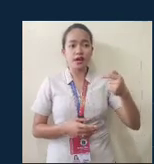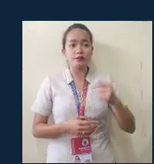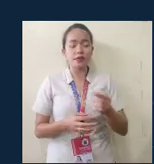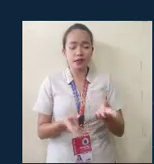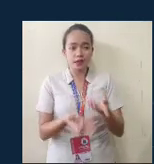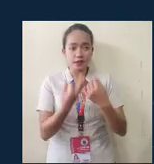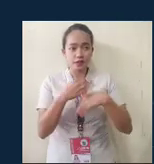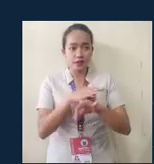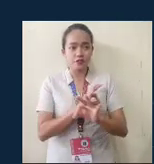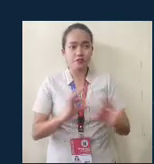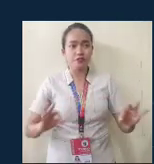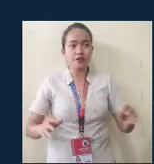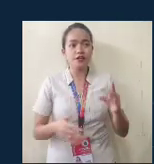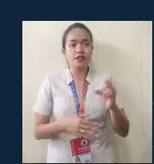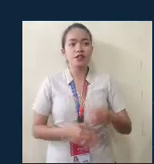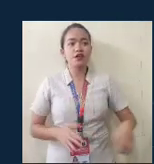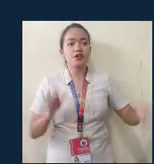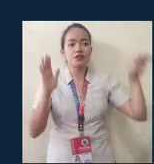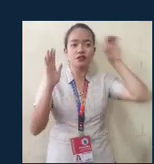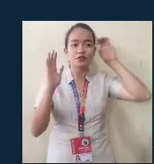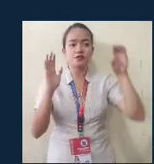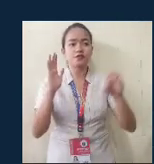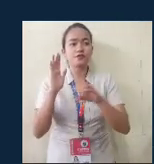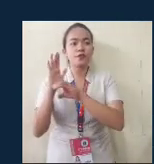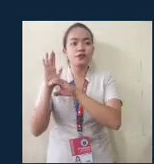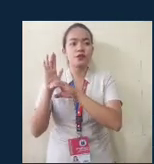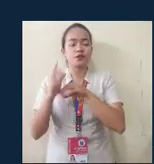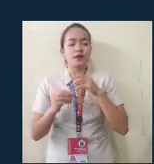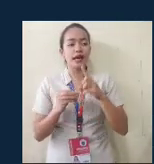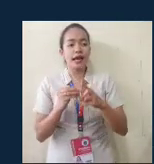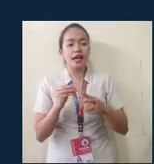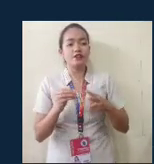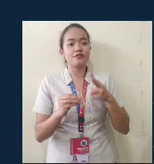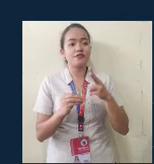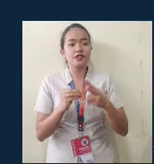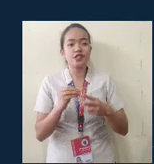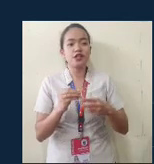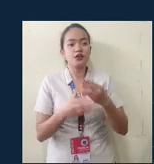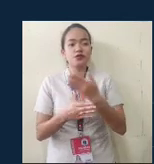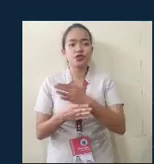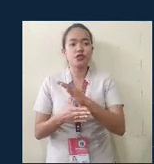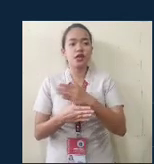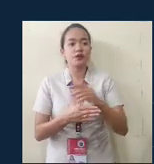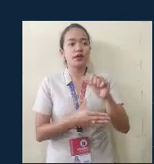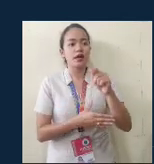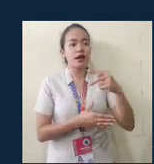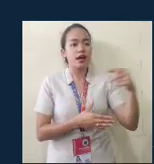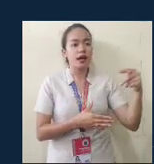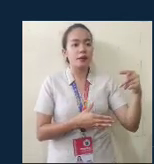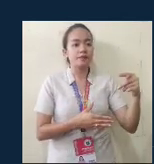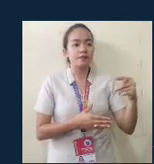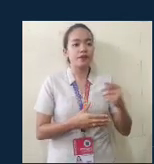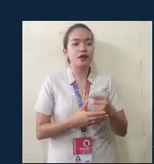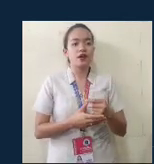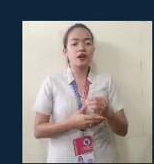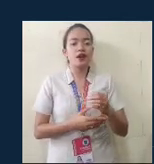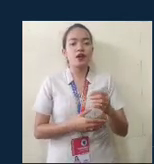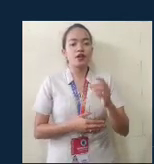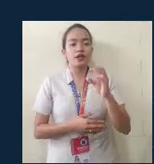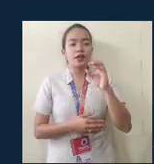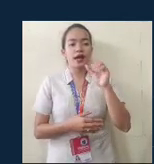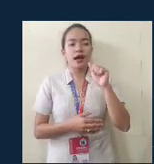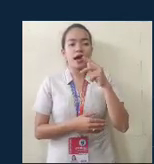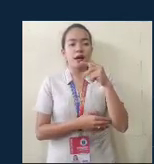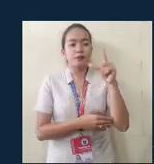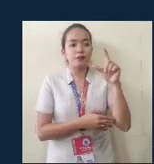Next is Instagram or IG. It is a free photo and video sharing app available